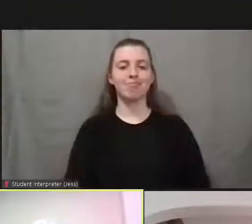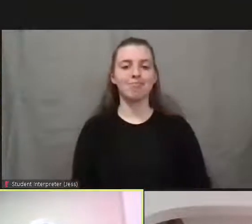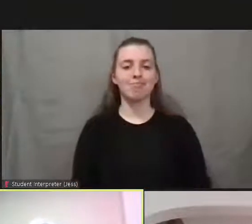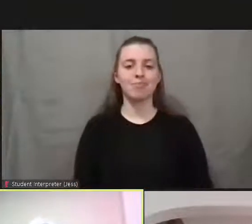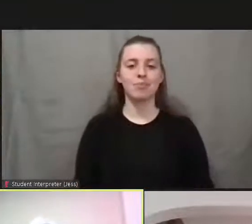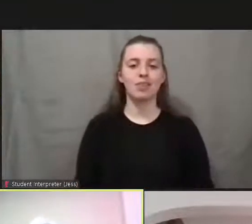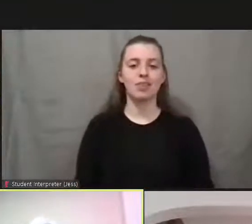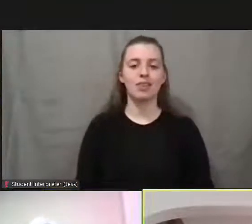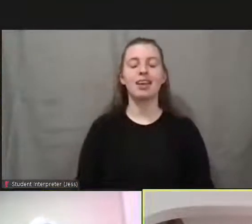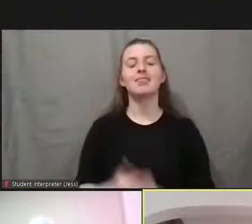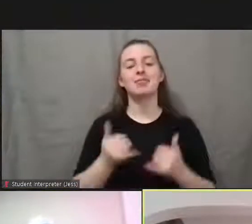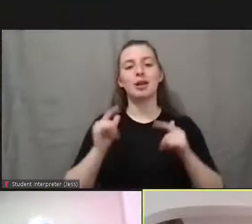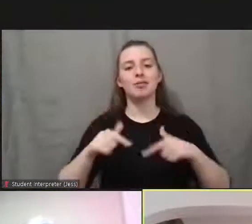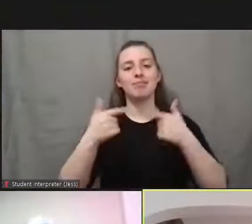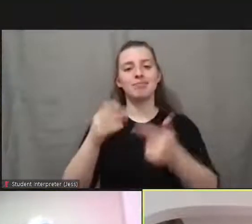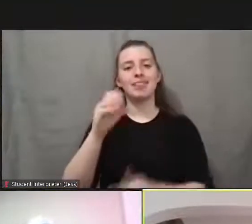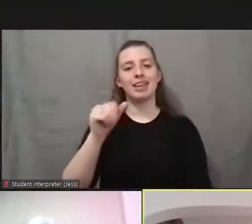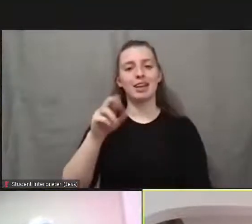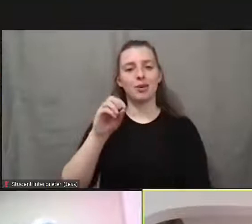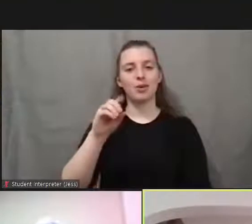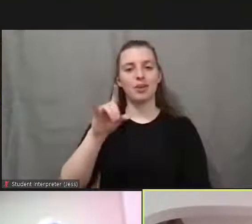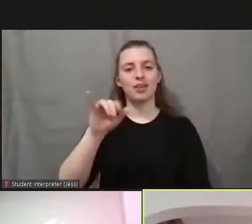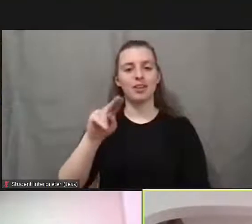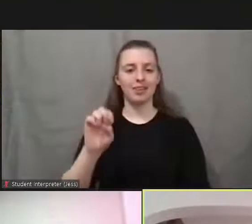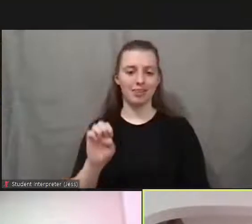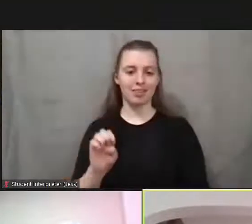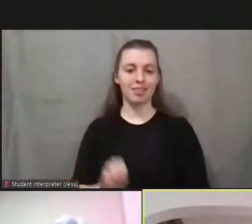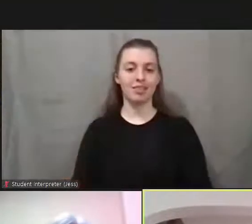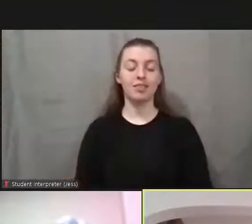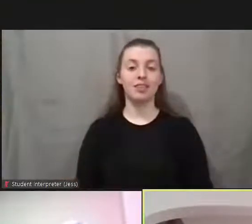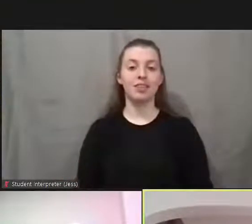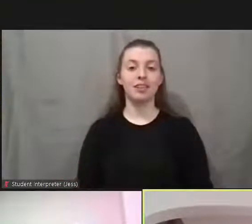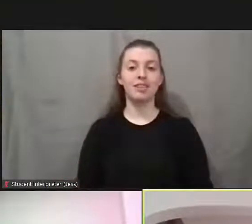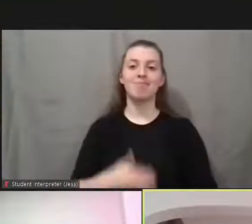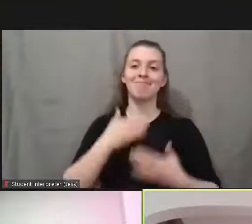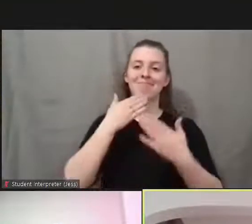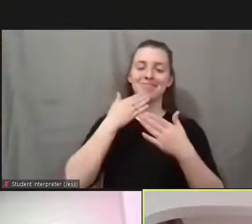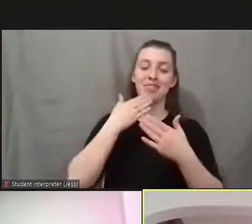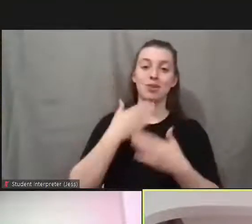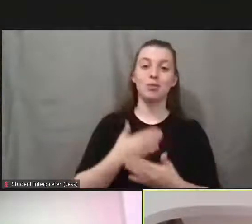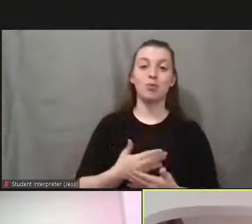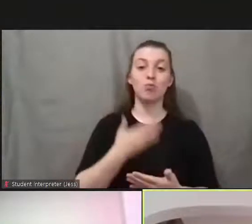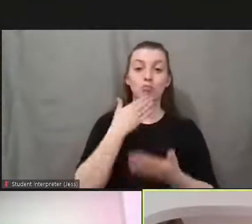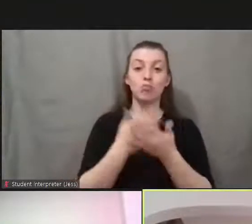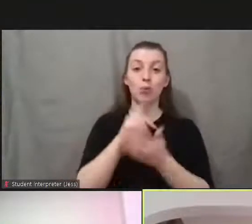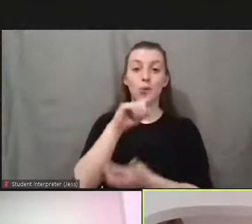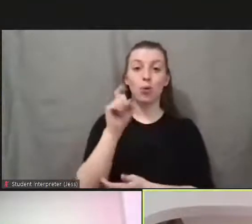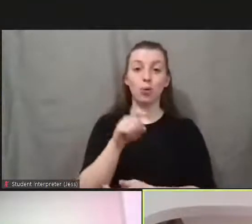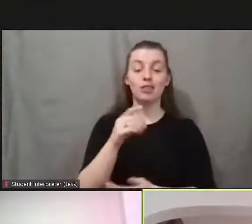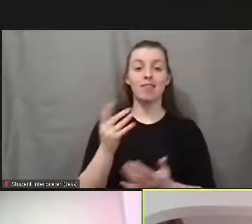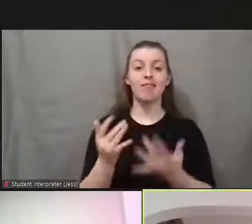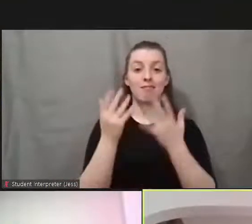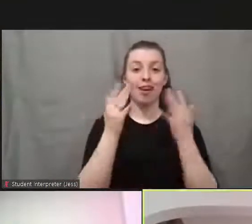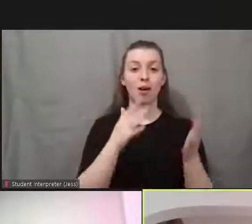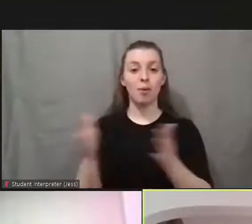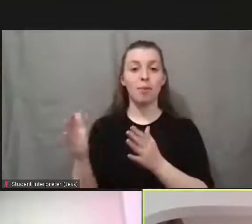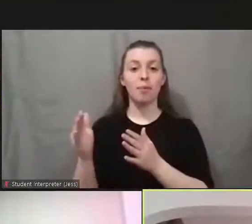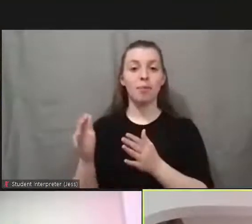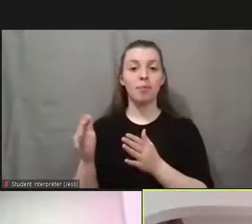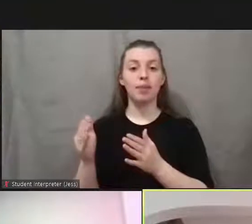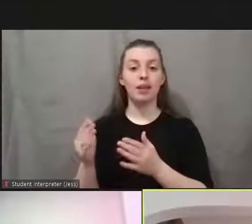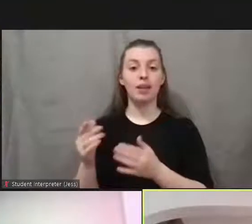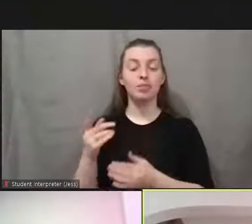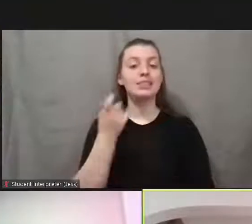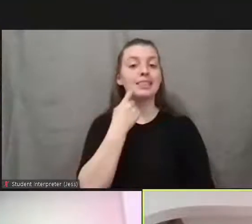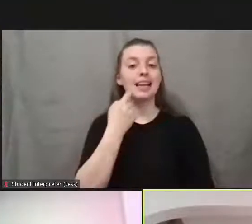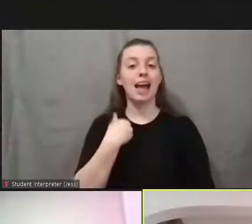go. Hi, thanks. That's a great question about fire plans. So the Built Environment Standard Development Committee actually recently had a meeting with the